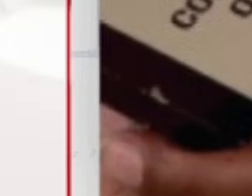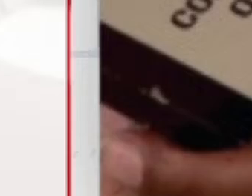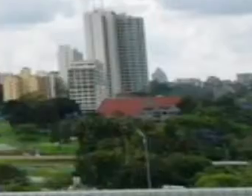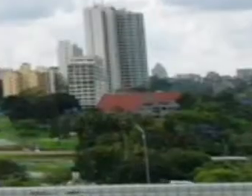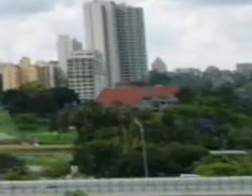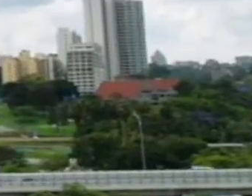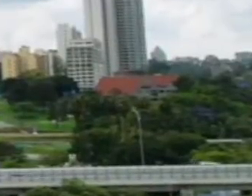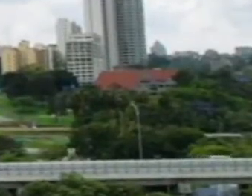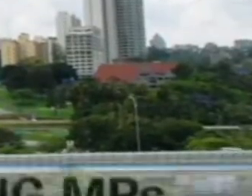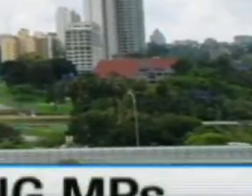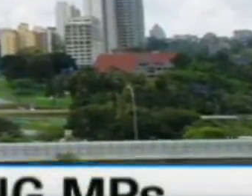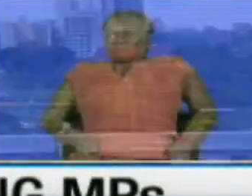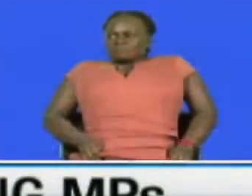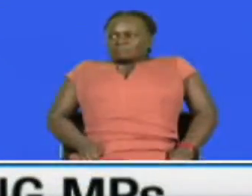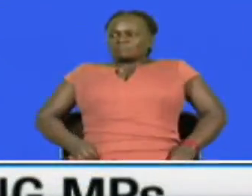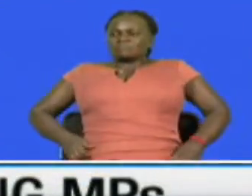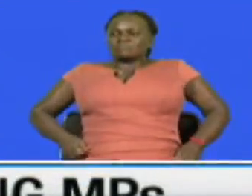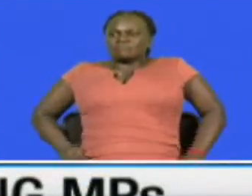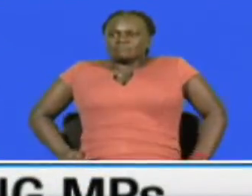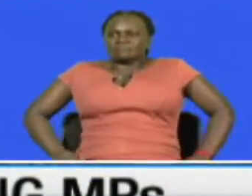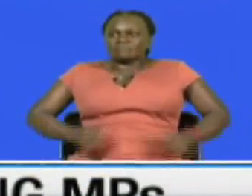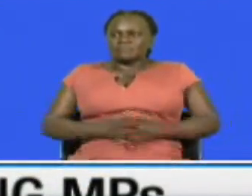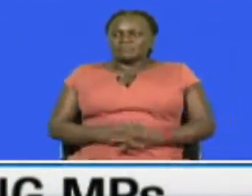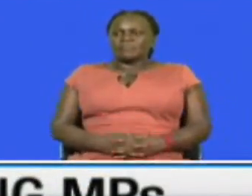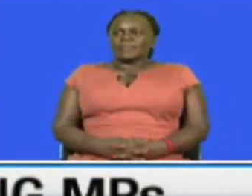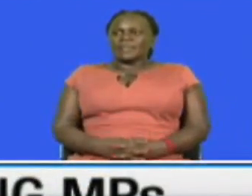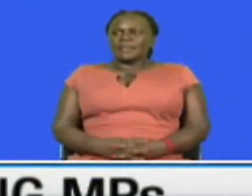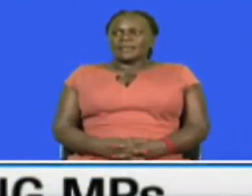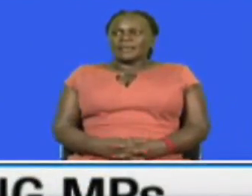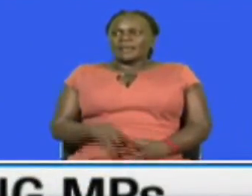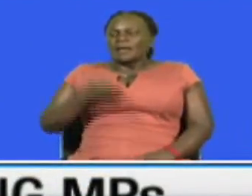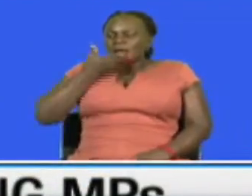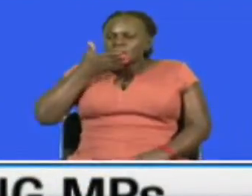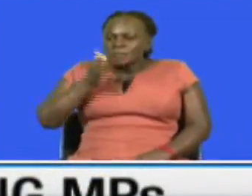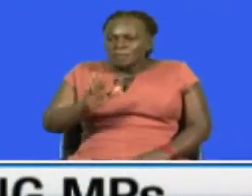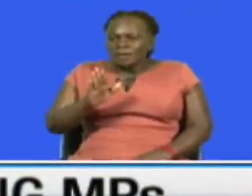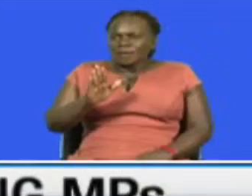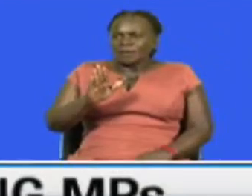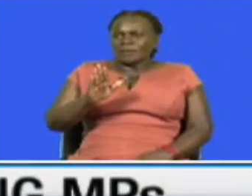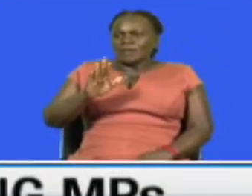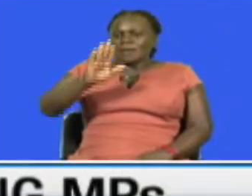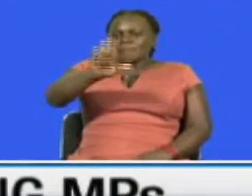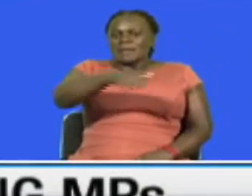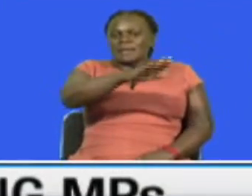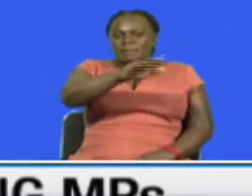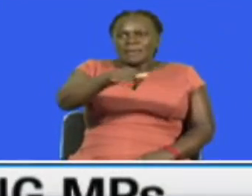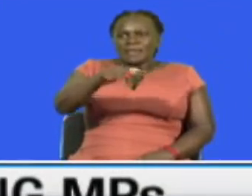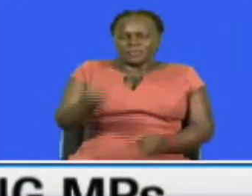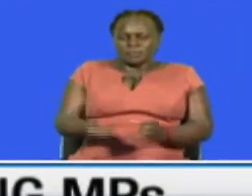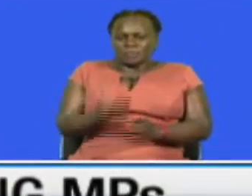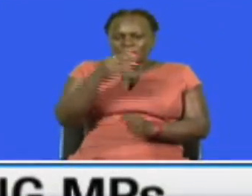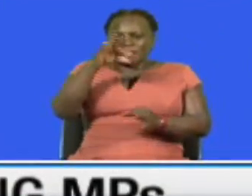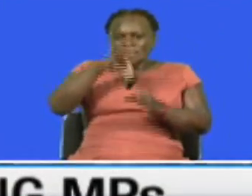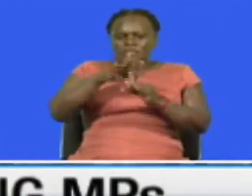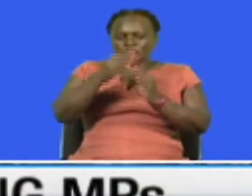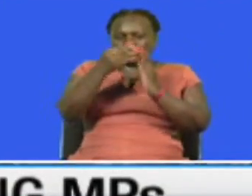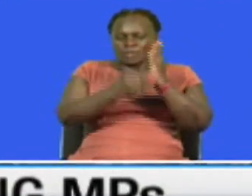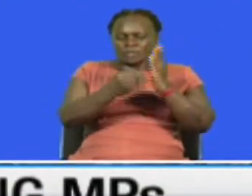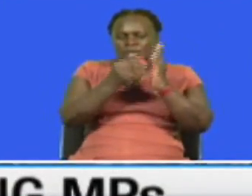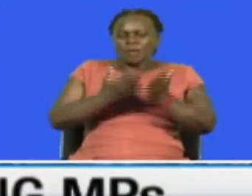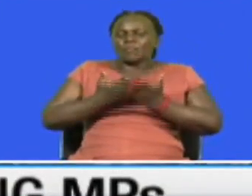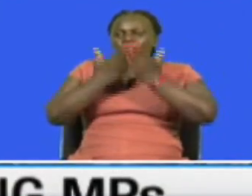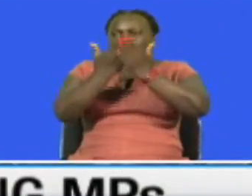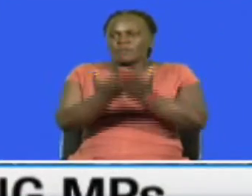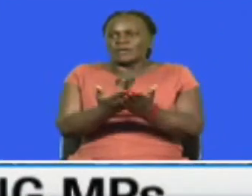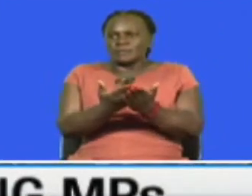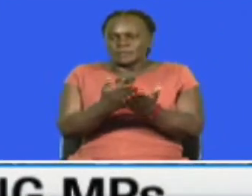be recalled and the procedures to be followed. In response, the National Assembly enacted the Elections Act that provided